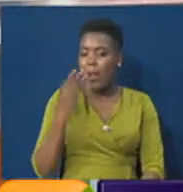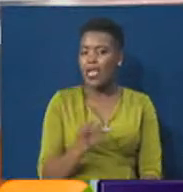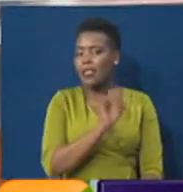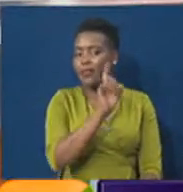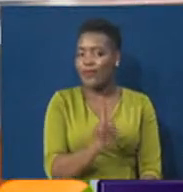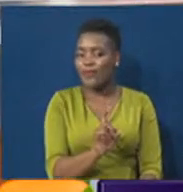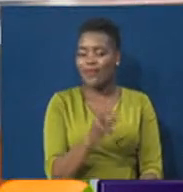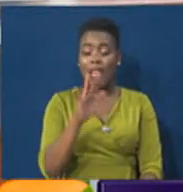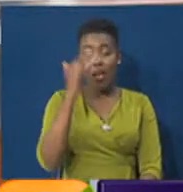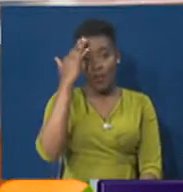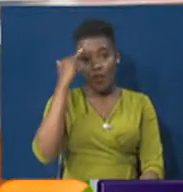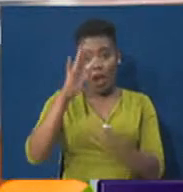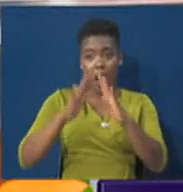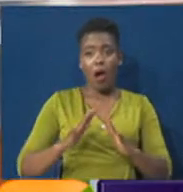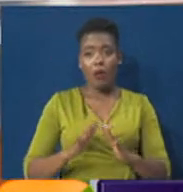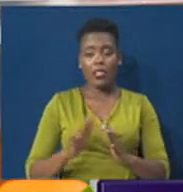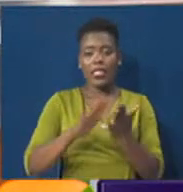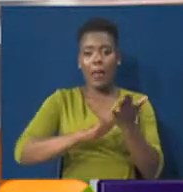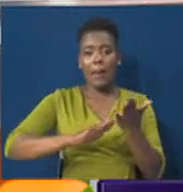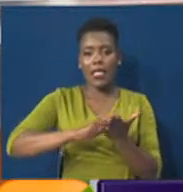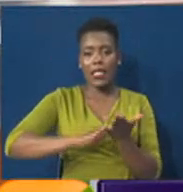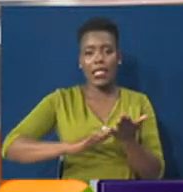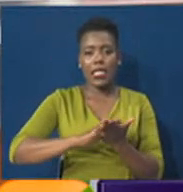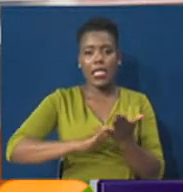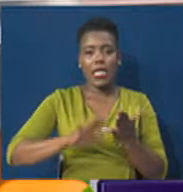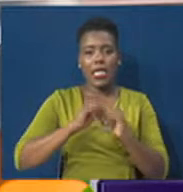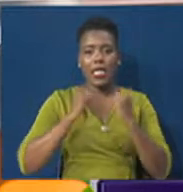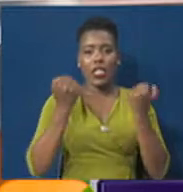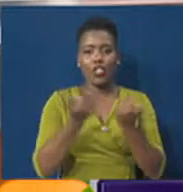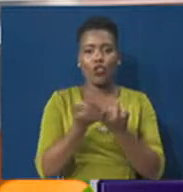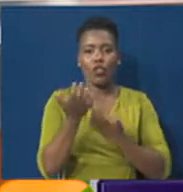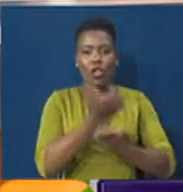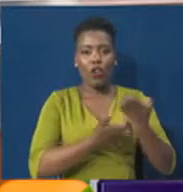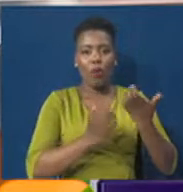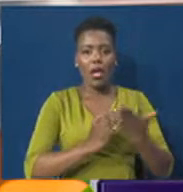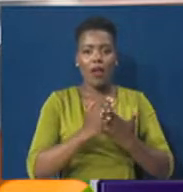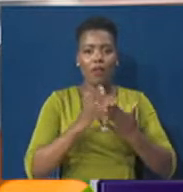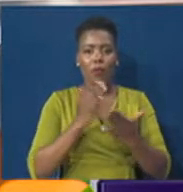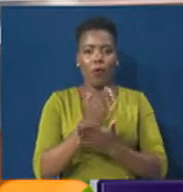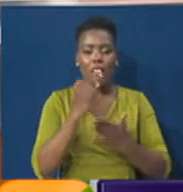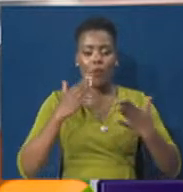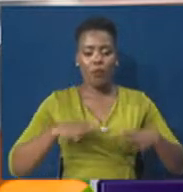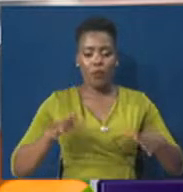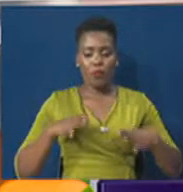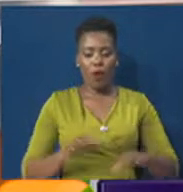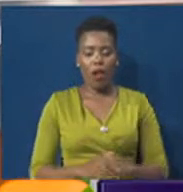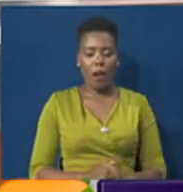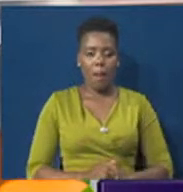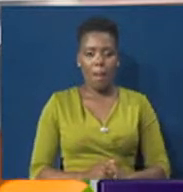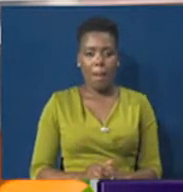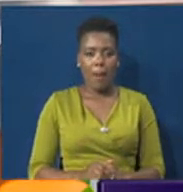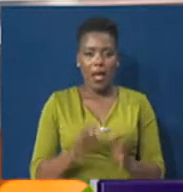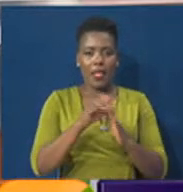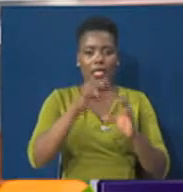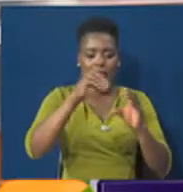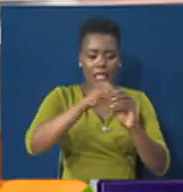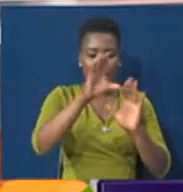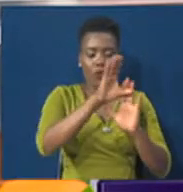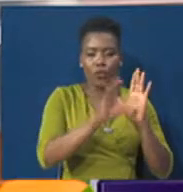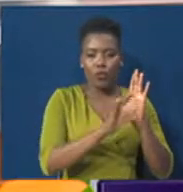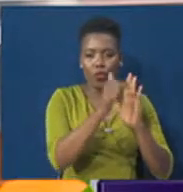You know, housing is one of the basic socio and economic rights, and that is enshrined in our